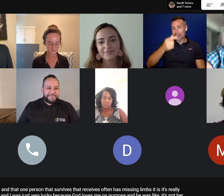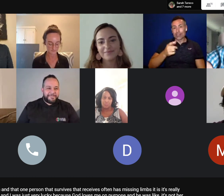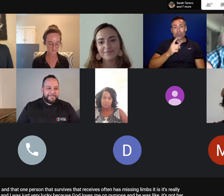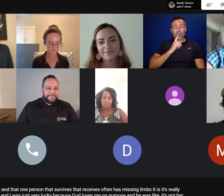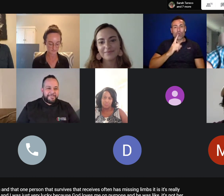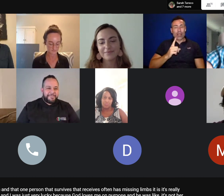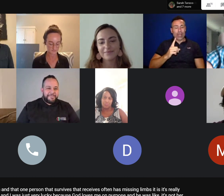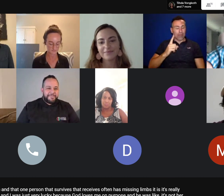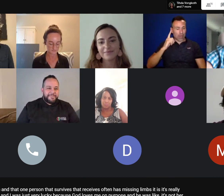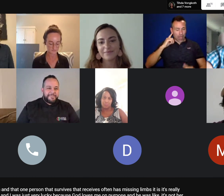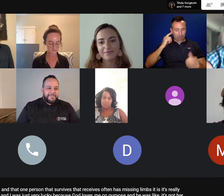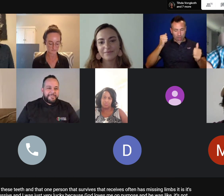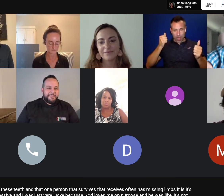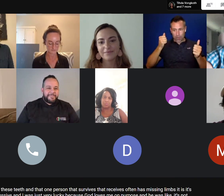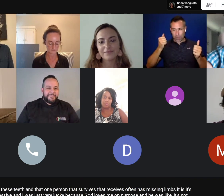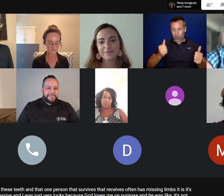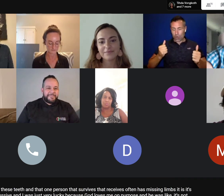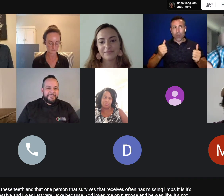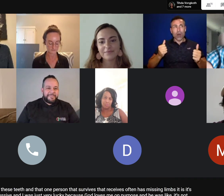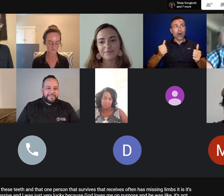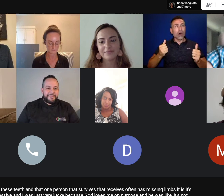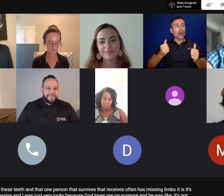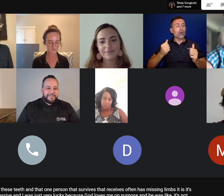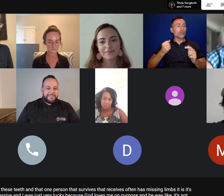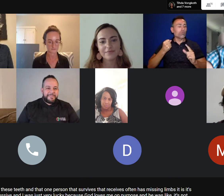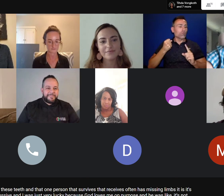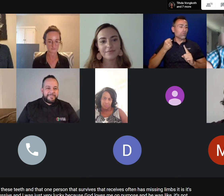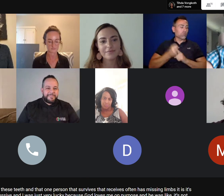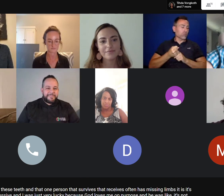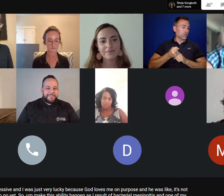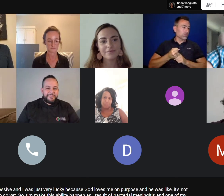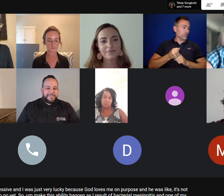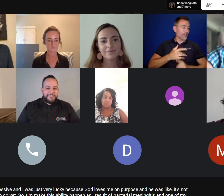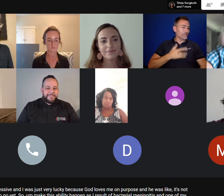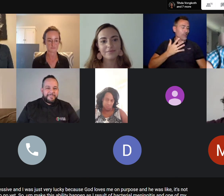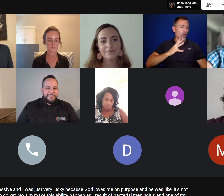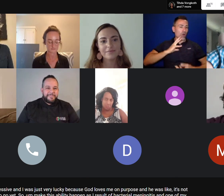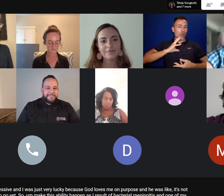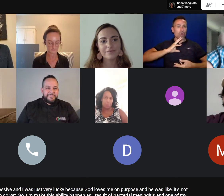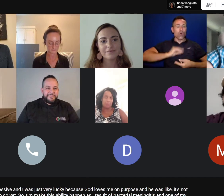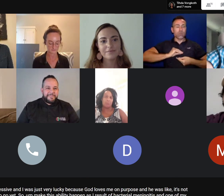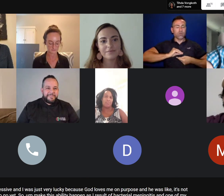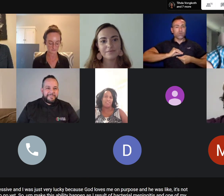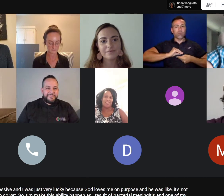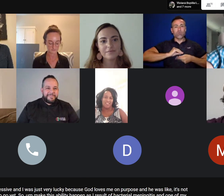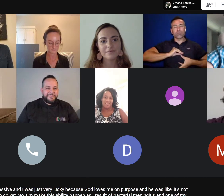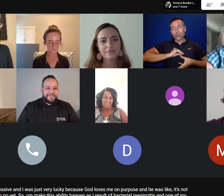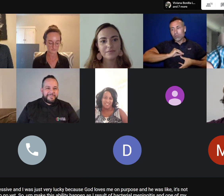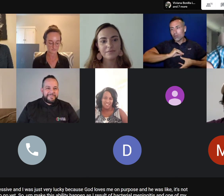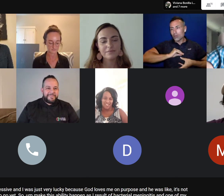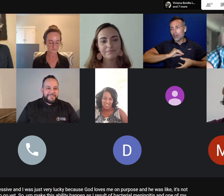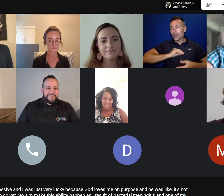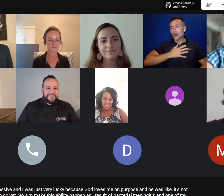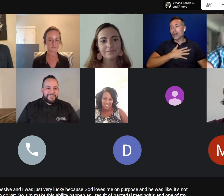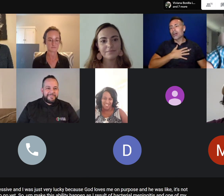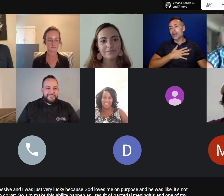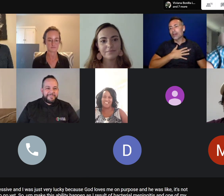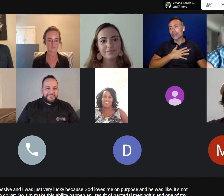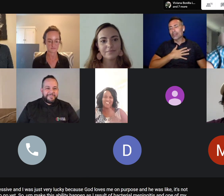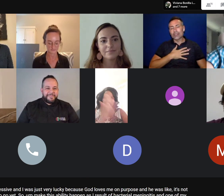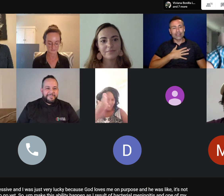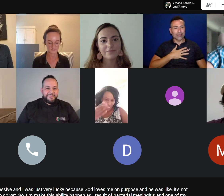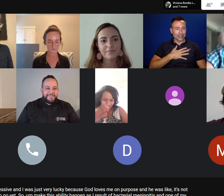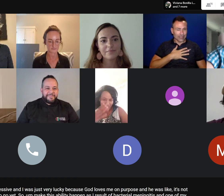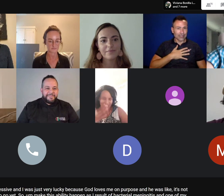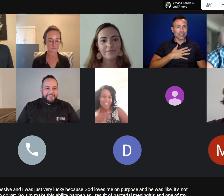me was a significant sense of loss. I promise I wouldn't have any emotion when I said this,